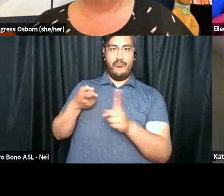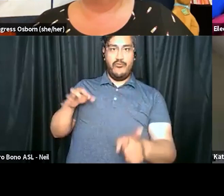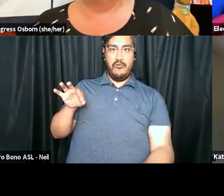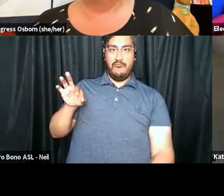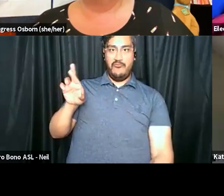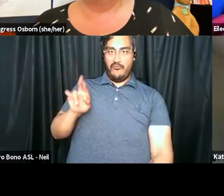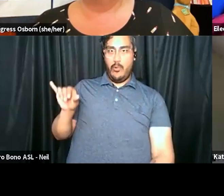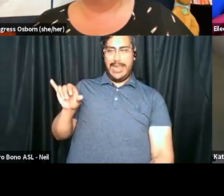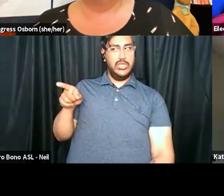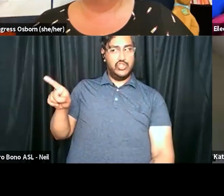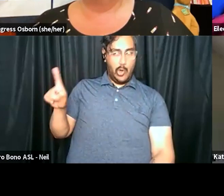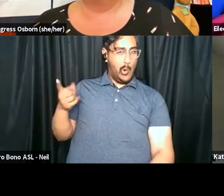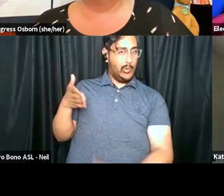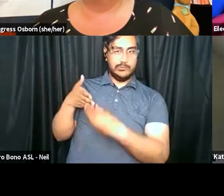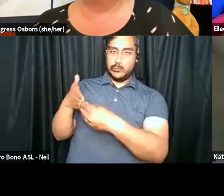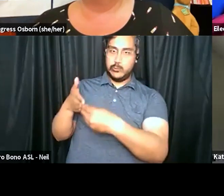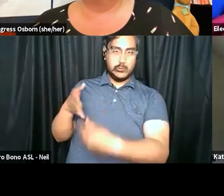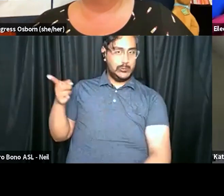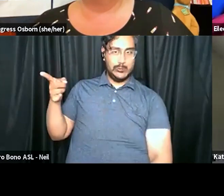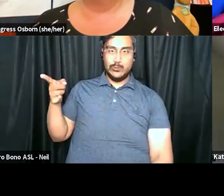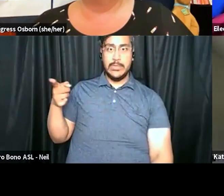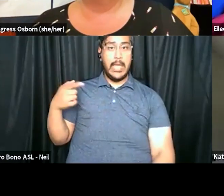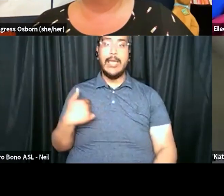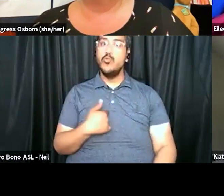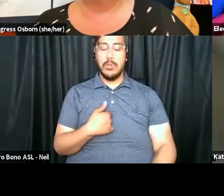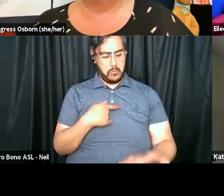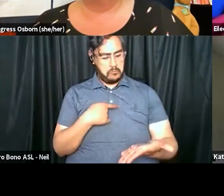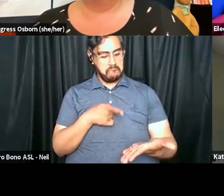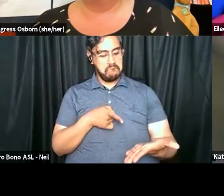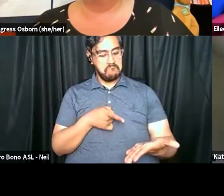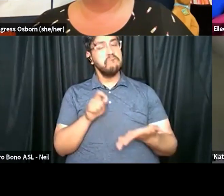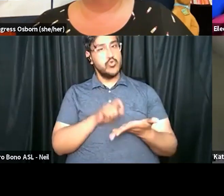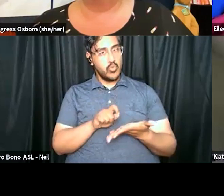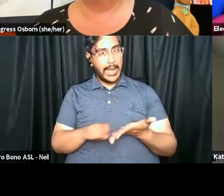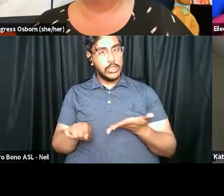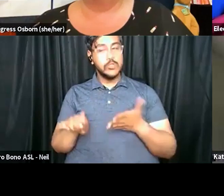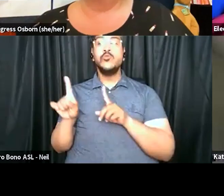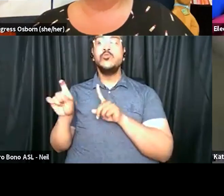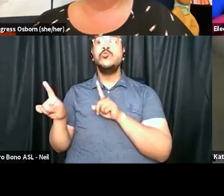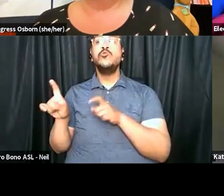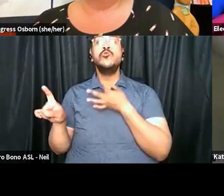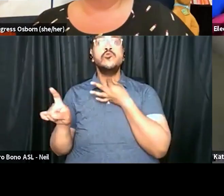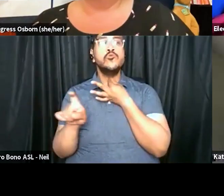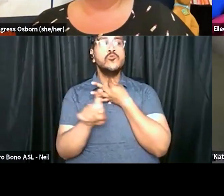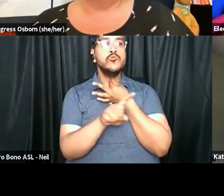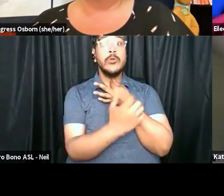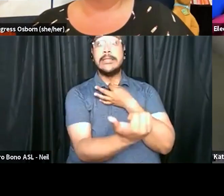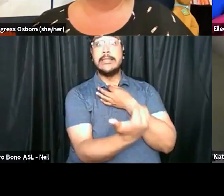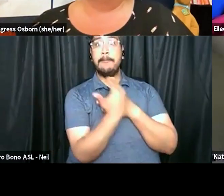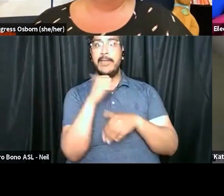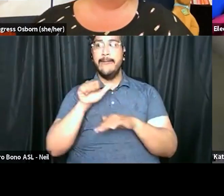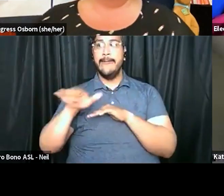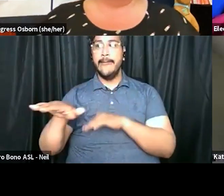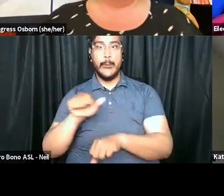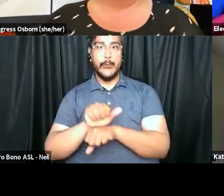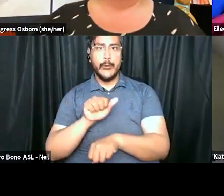leader, and we would write and we would ask each other questions, and we would submit our works to each other and receive